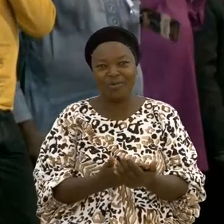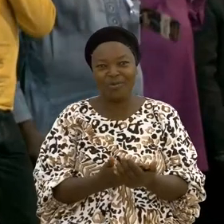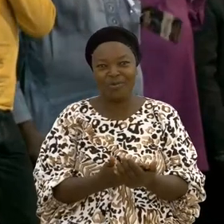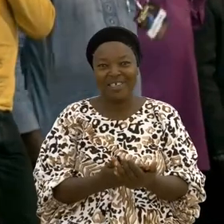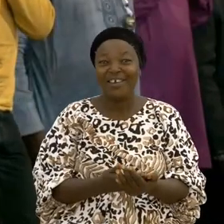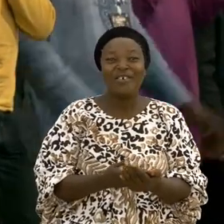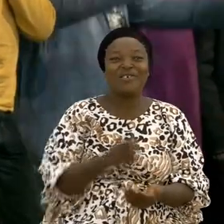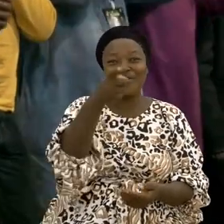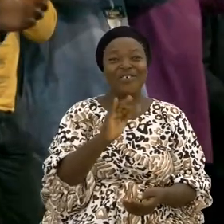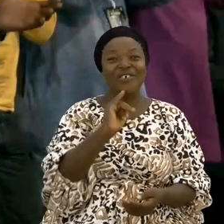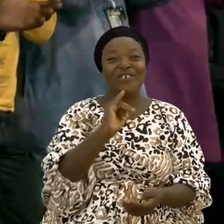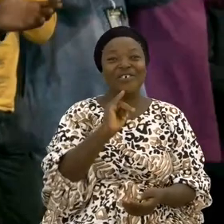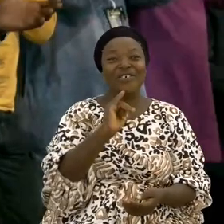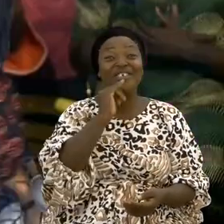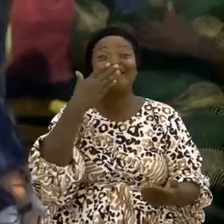Oluwadara.